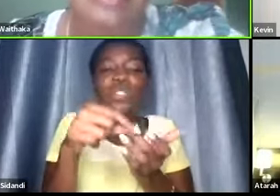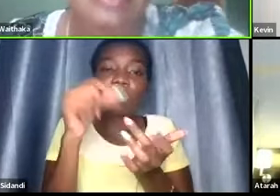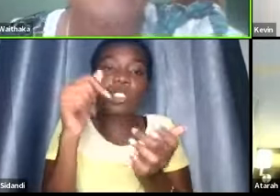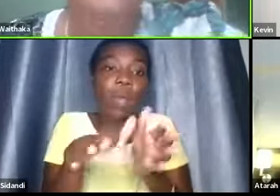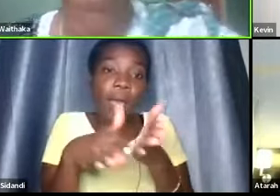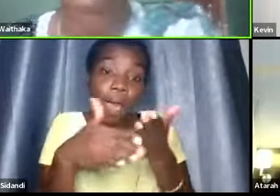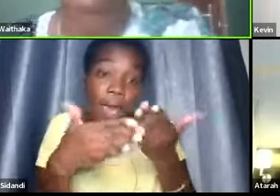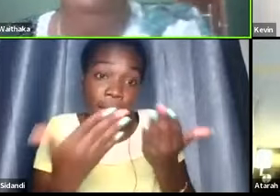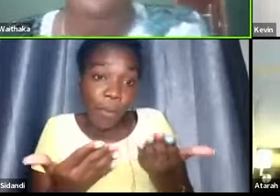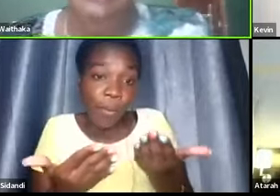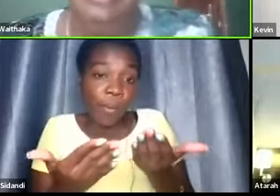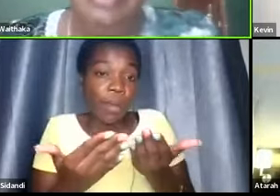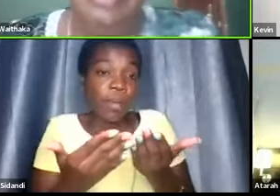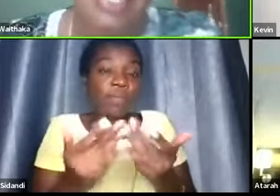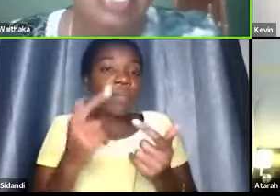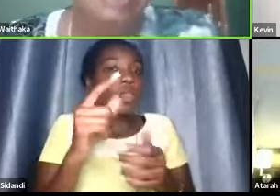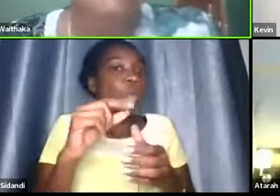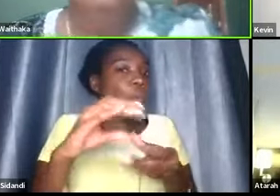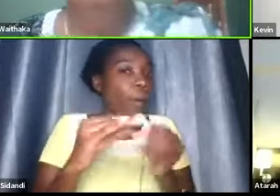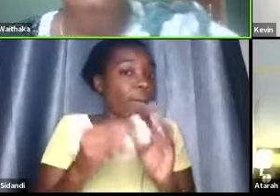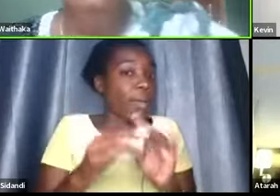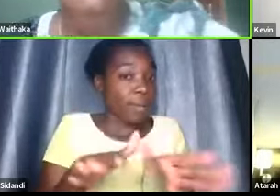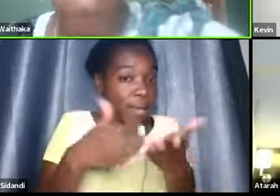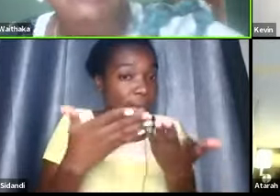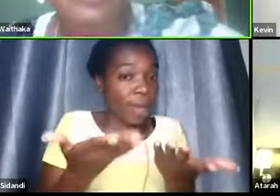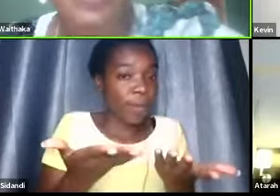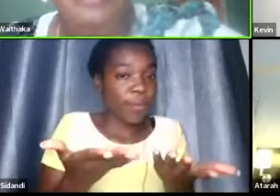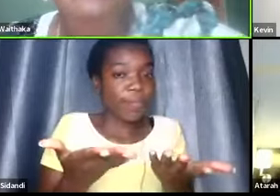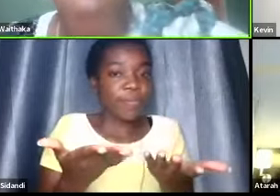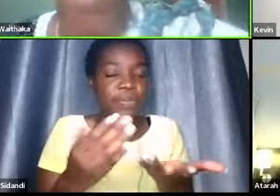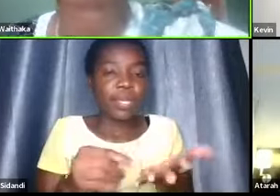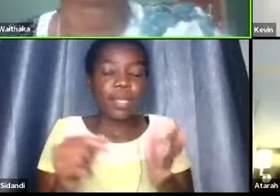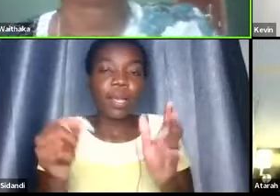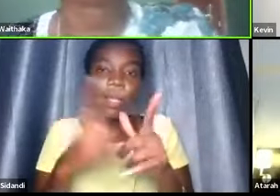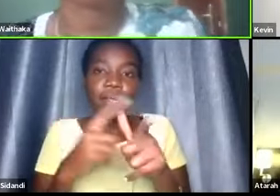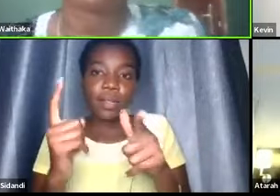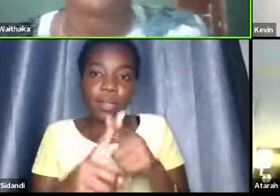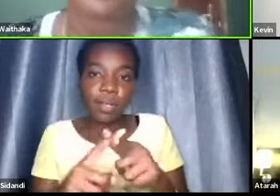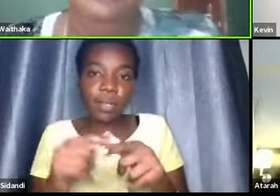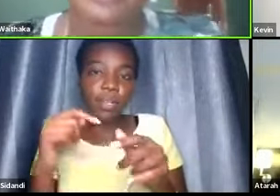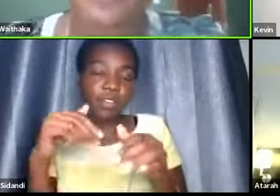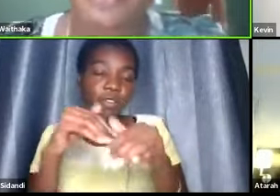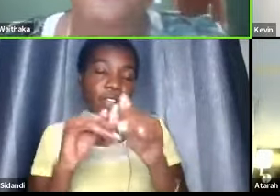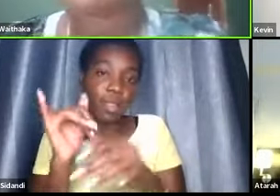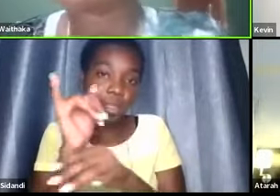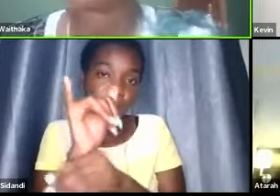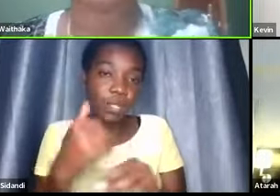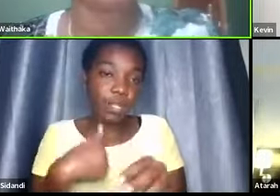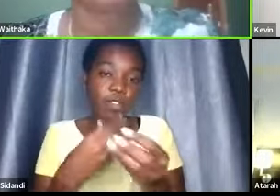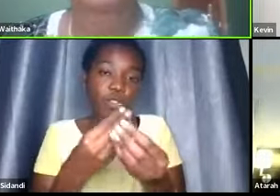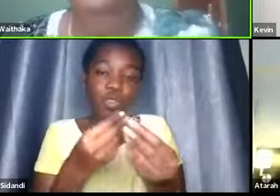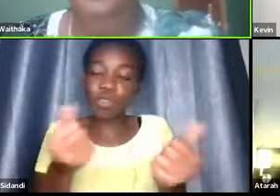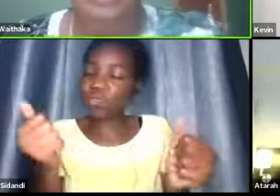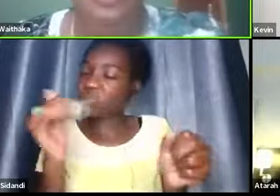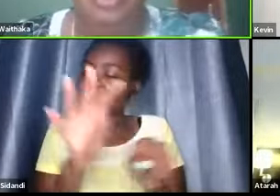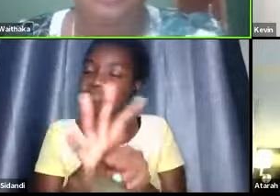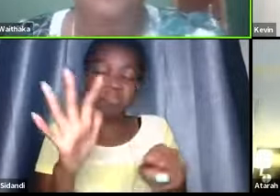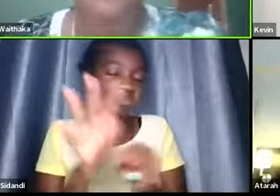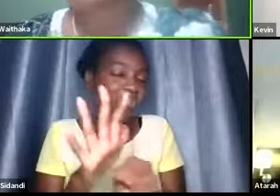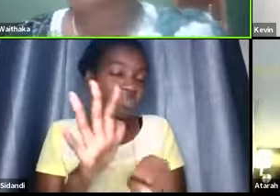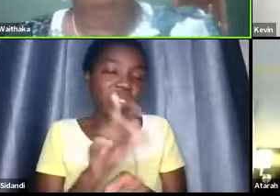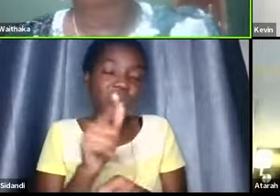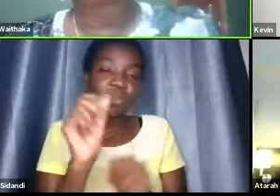wired? Because we are all wired differently. Then in that way, there are so many solutions that you can offer, very many solutions that you